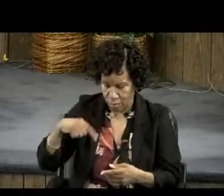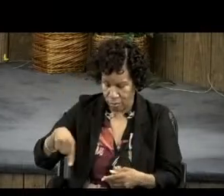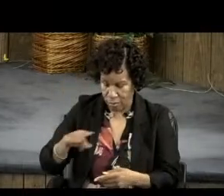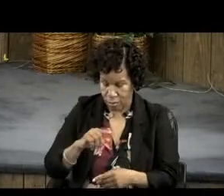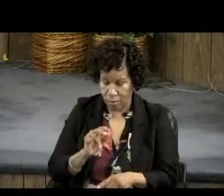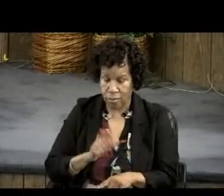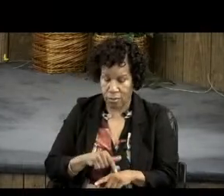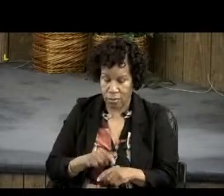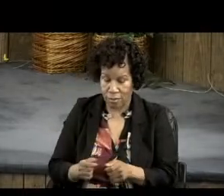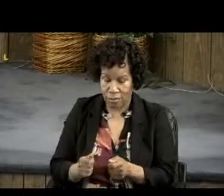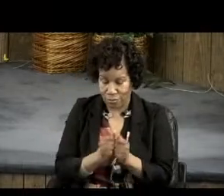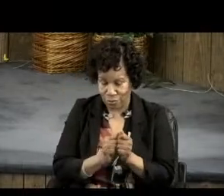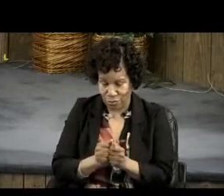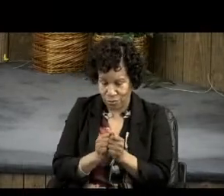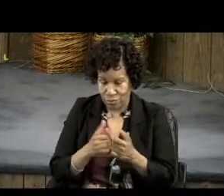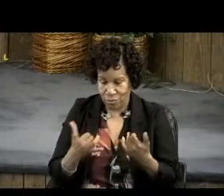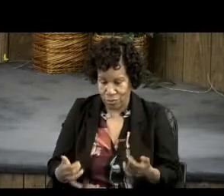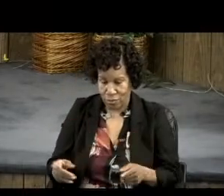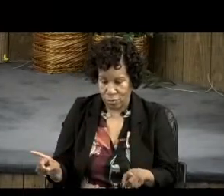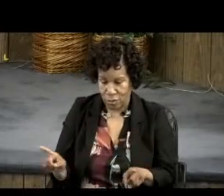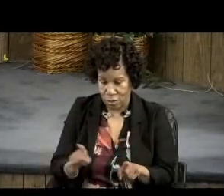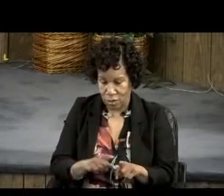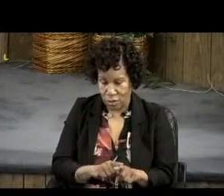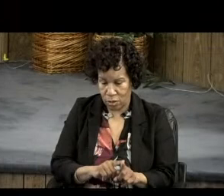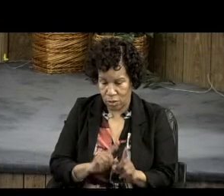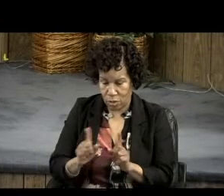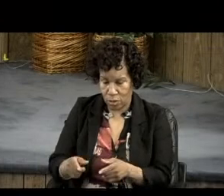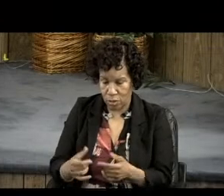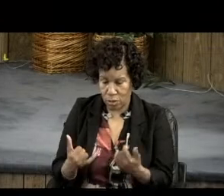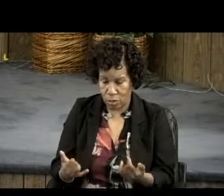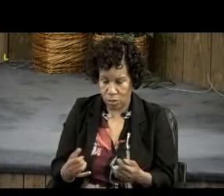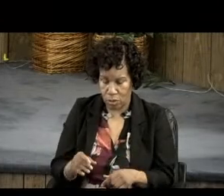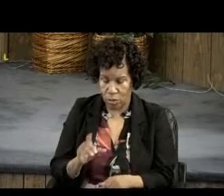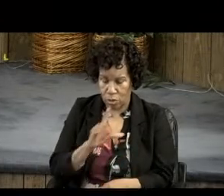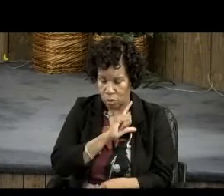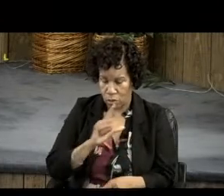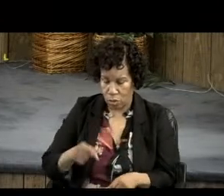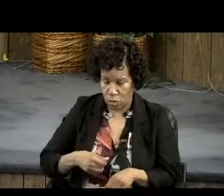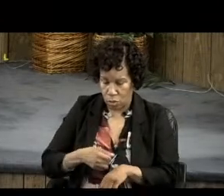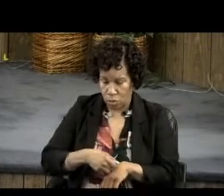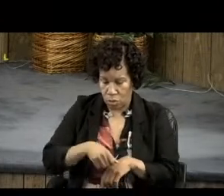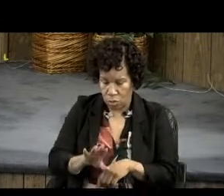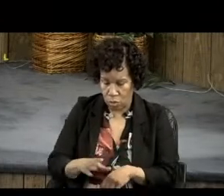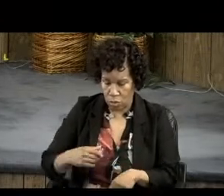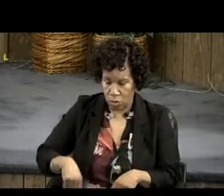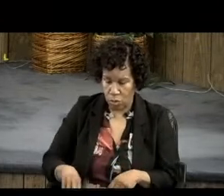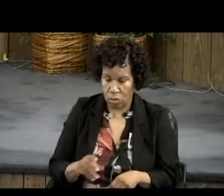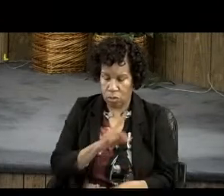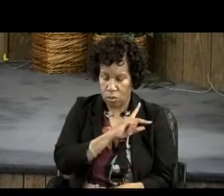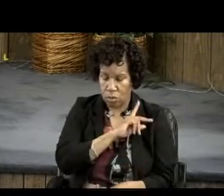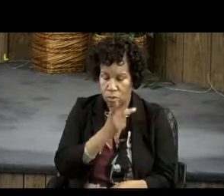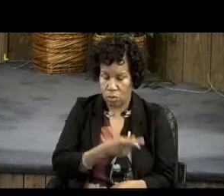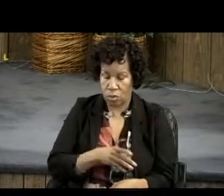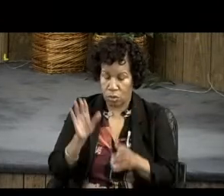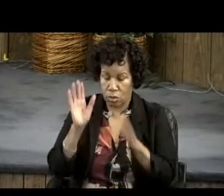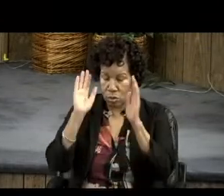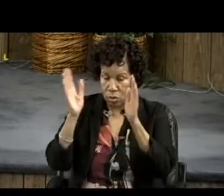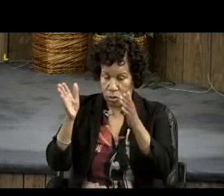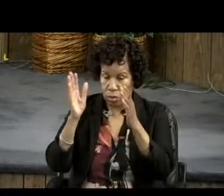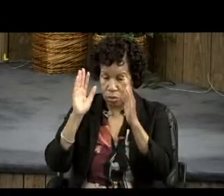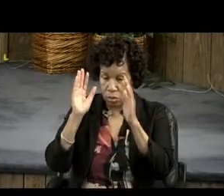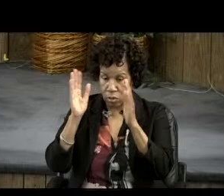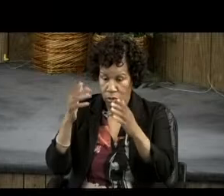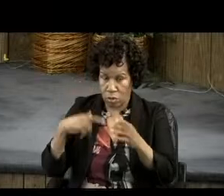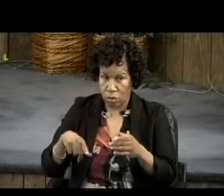time together today. As we go today, Lord, send us with power. Send us with focus. Most of